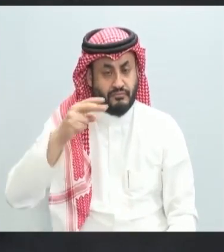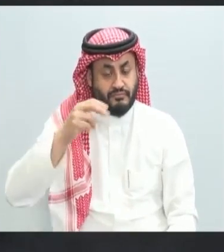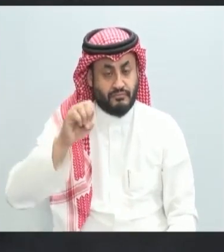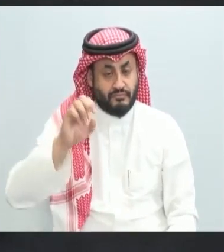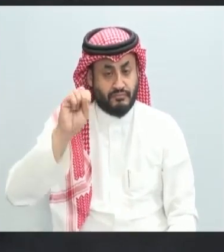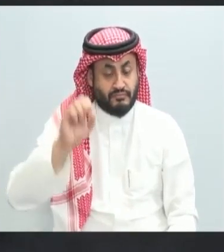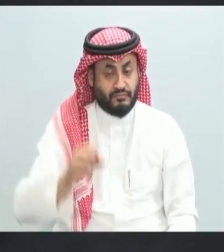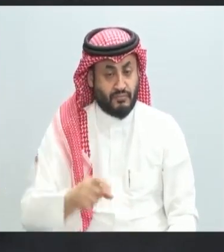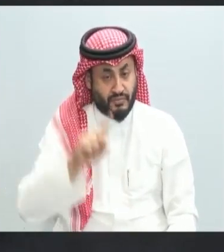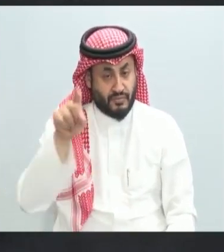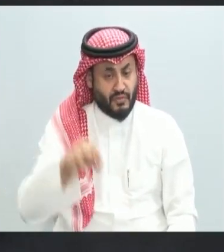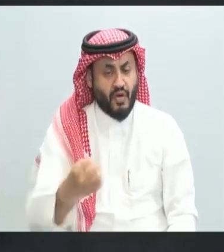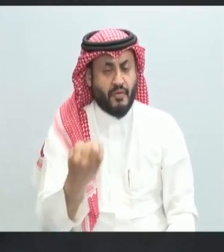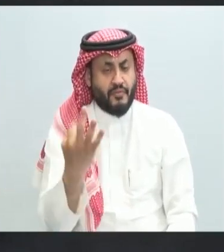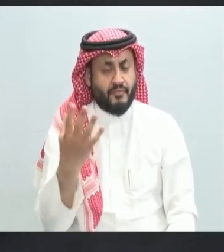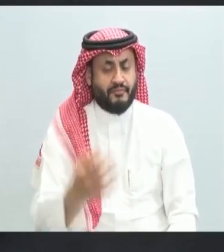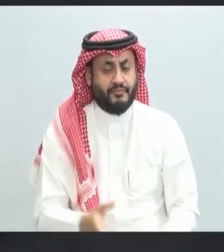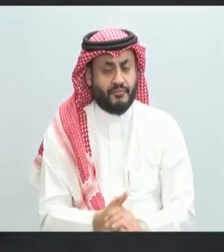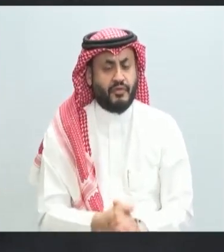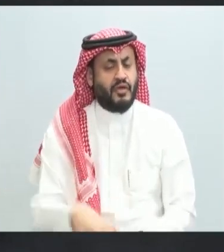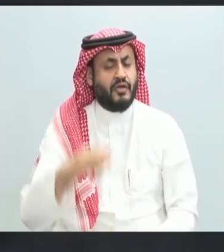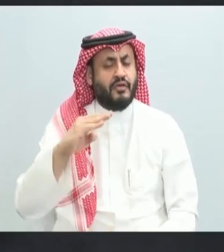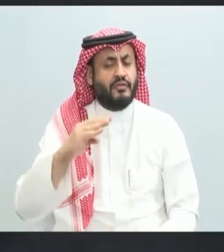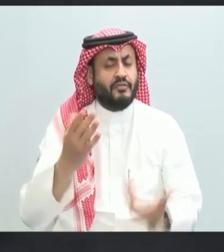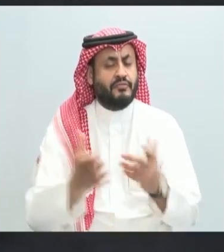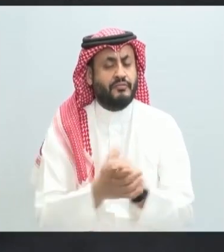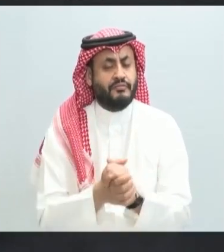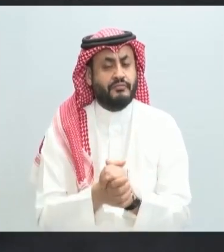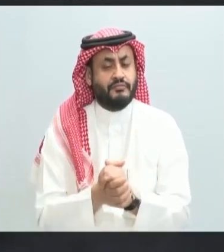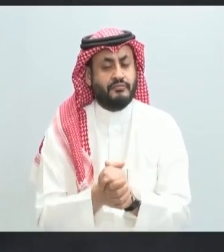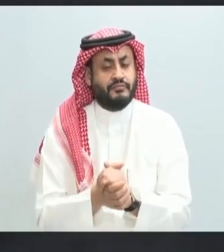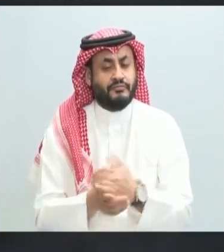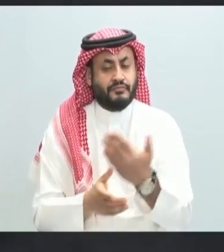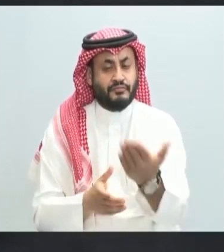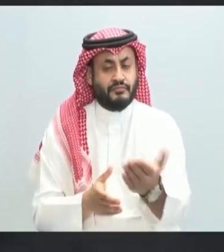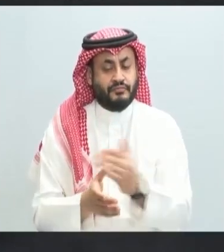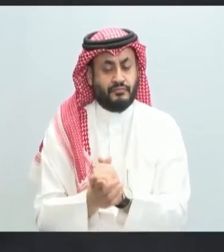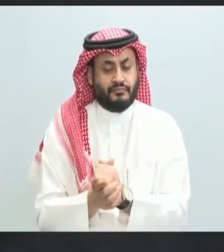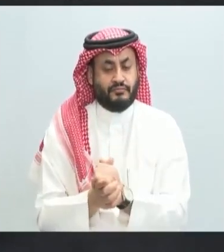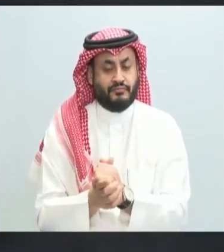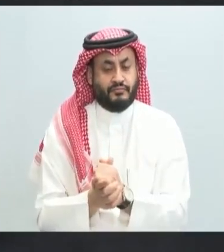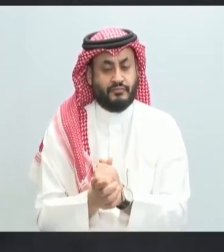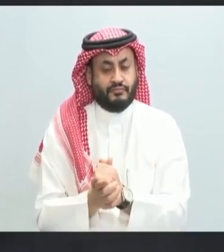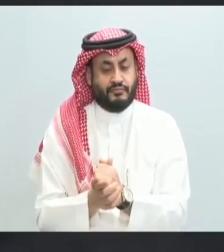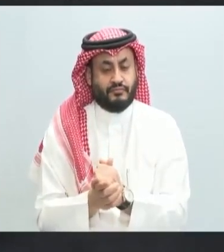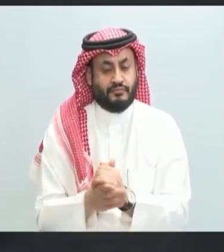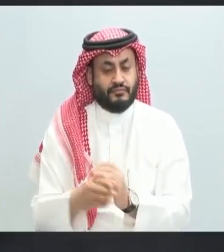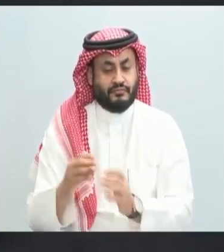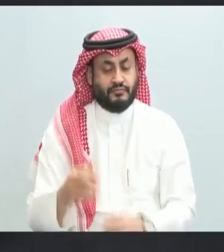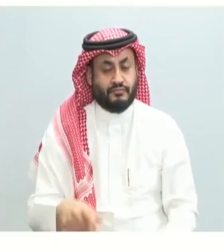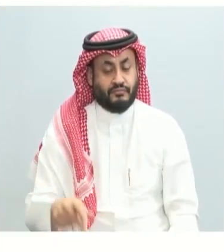more than one thing. And how we start our answers? We start our answer with this question